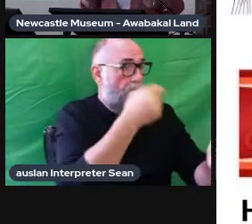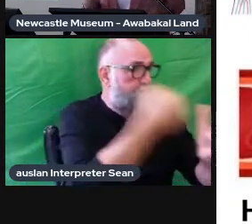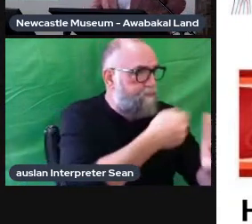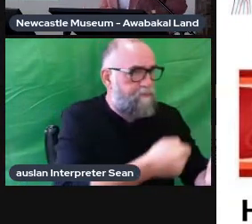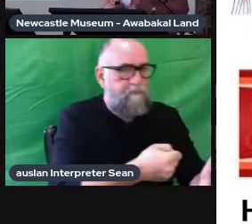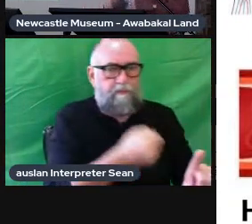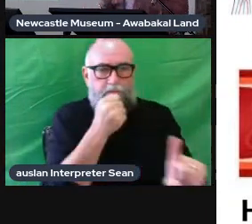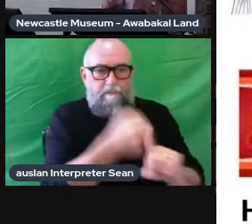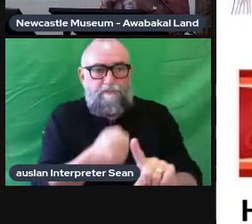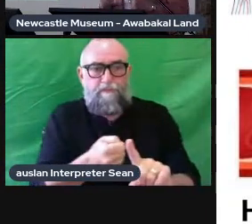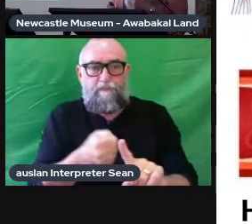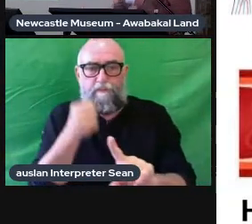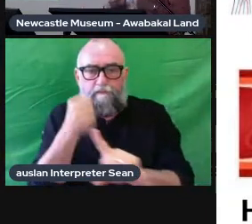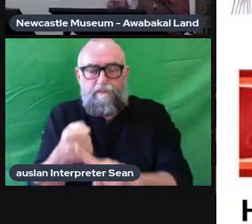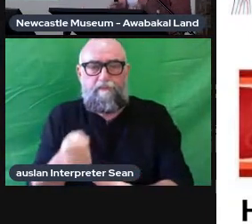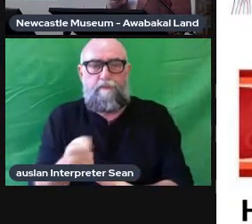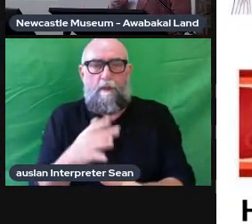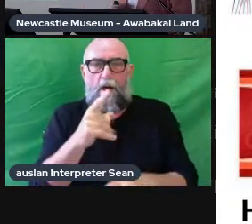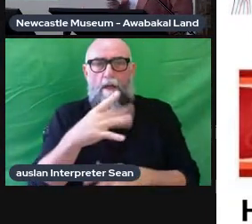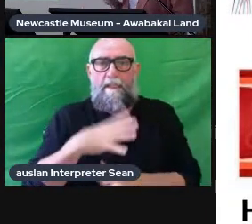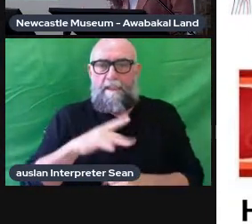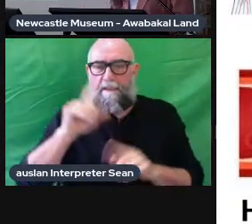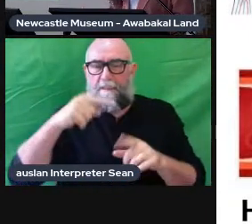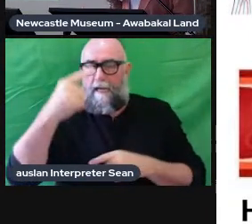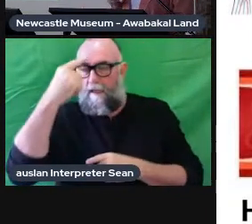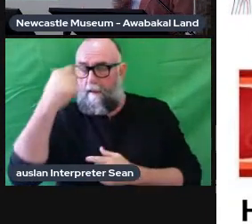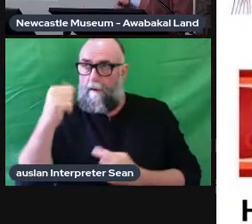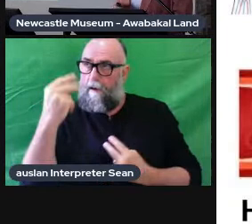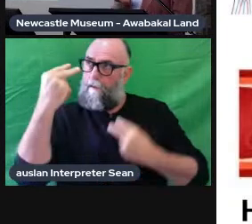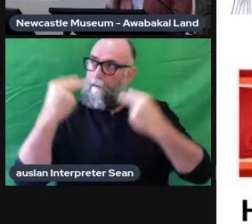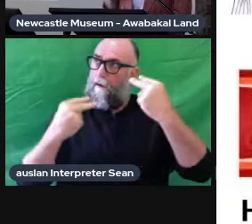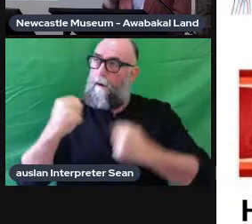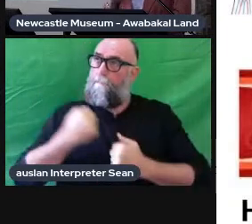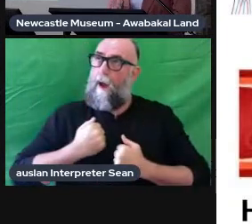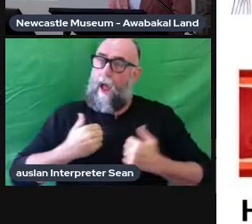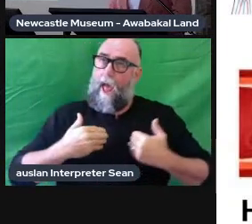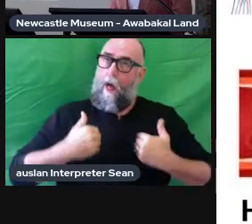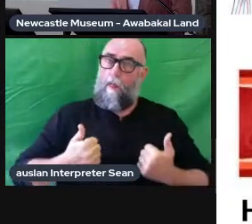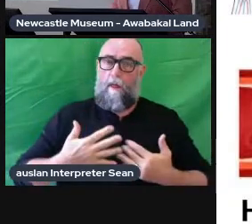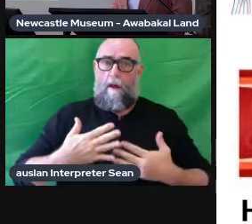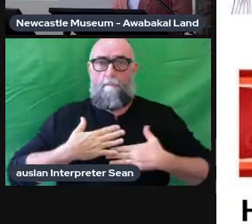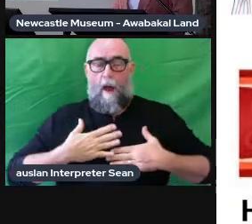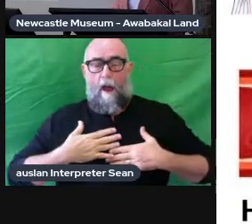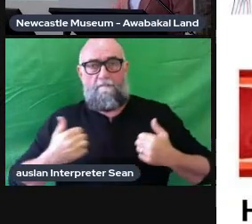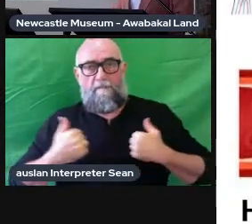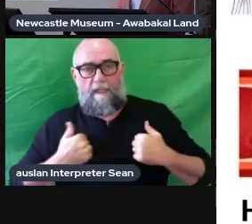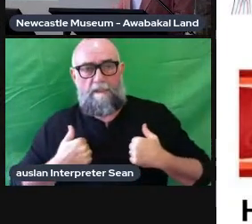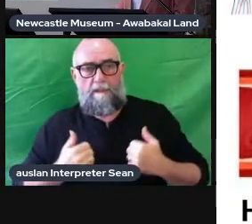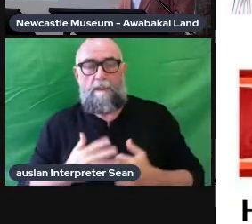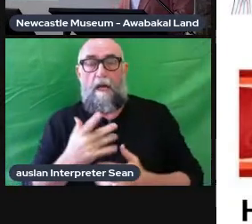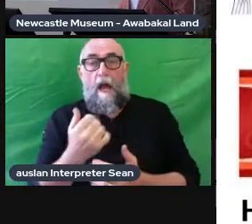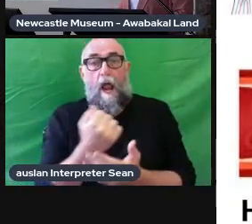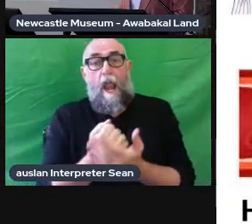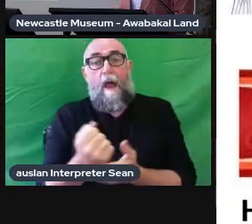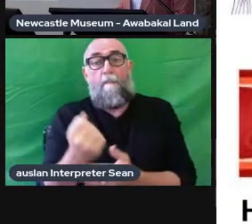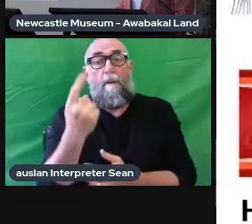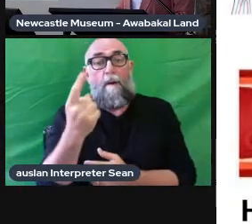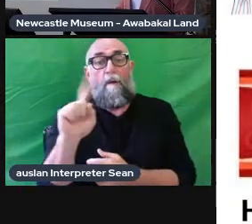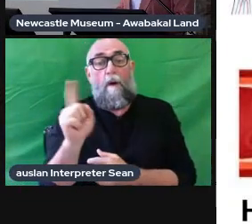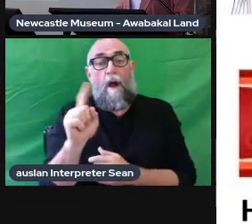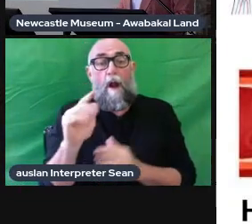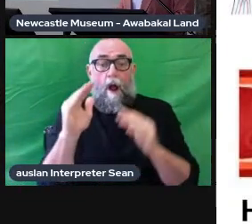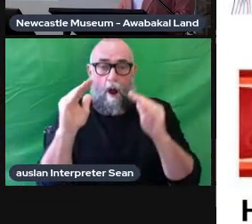think about and think about their health and fitness as we go through. So the first one, and the most common one, is high blood